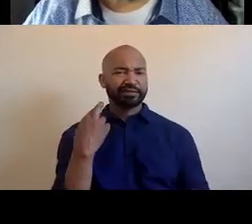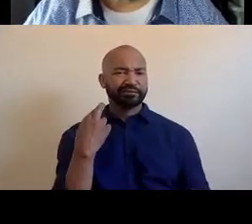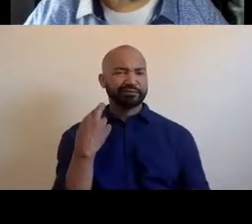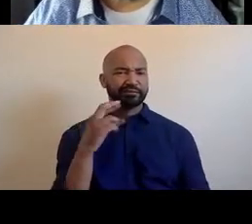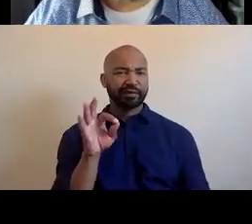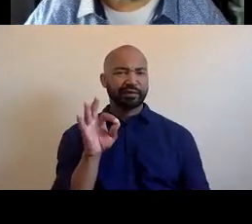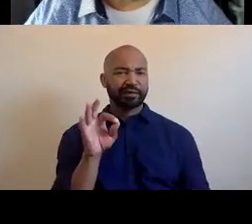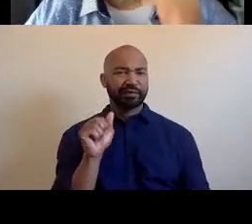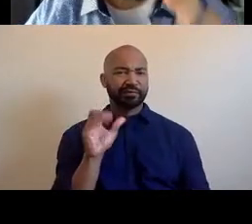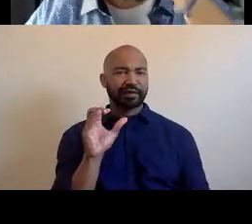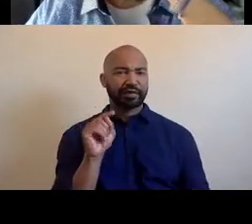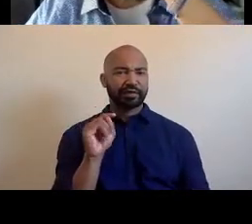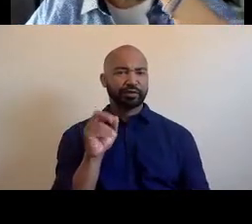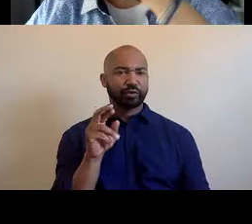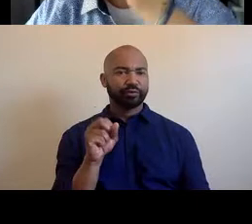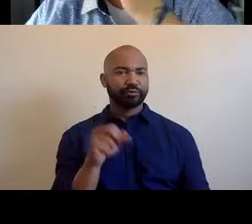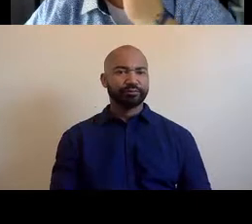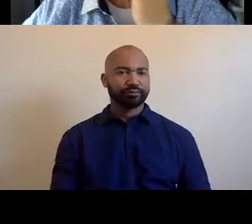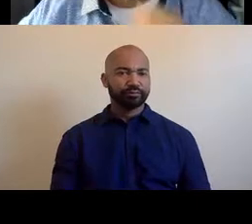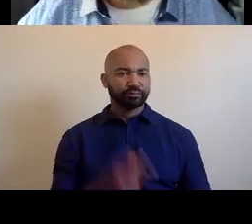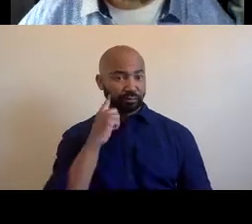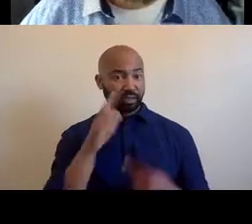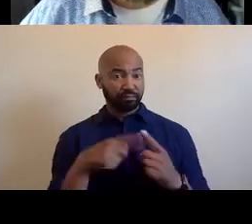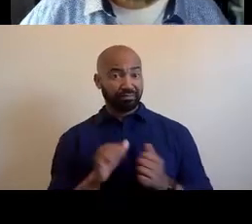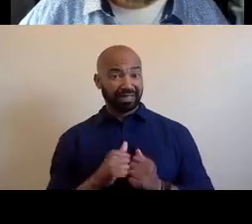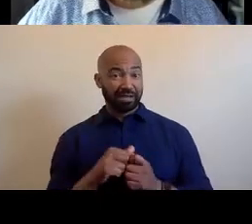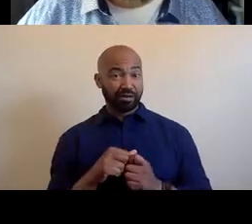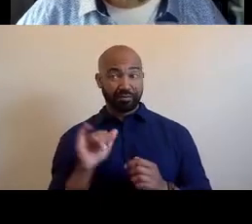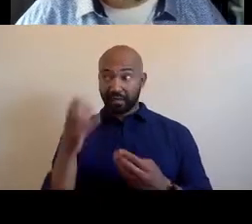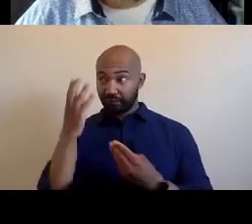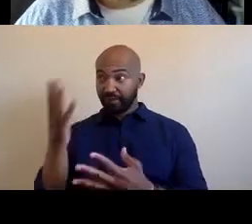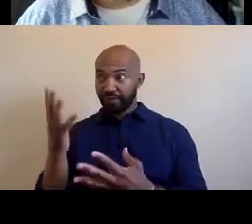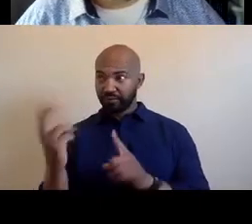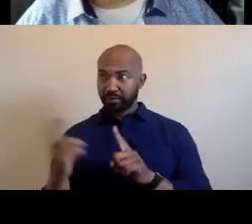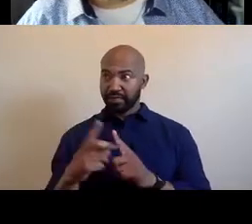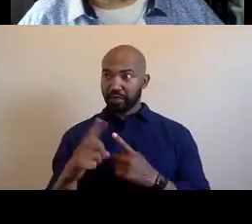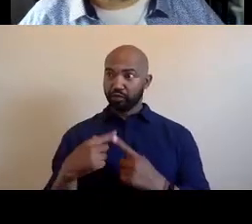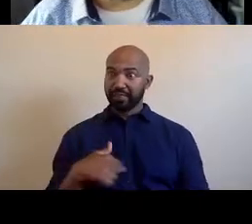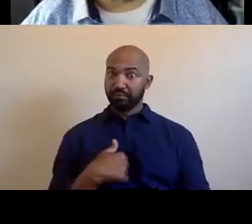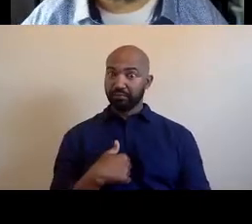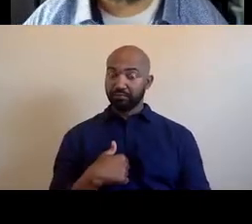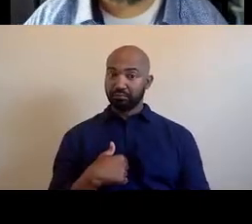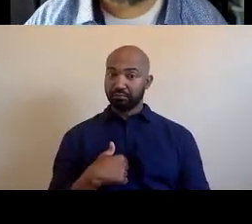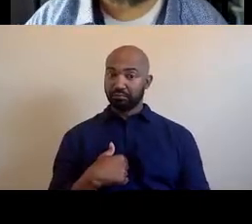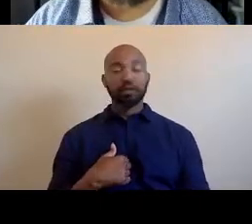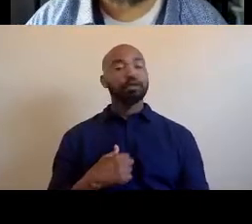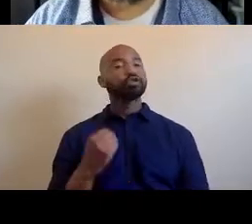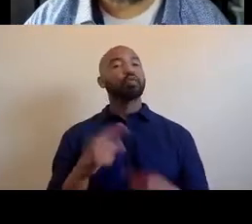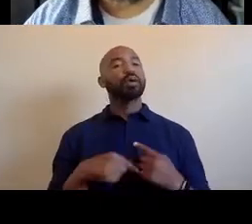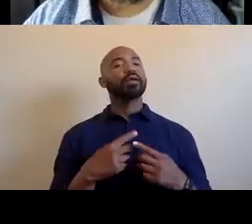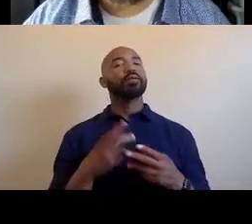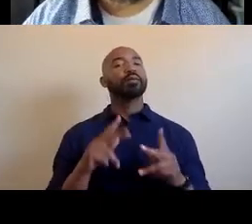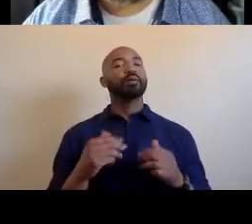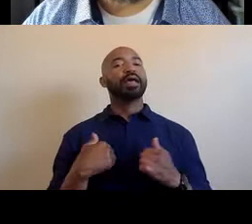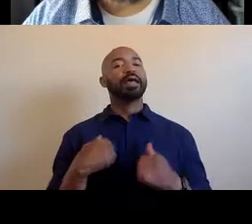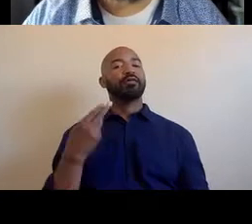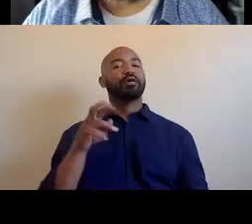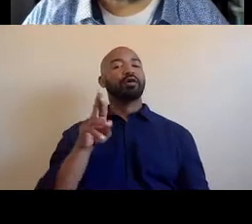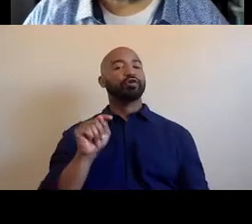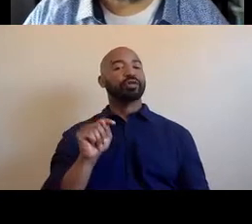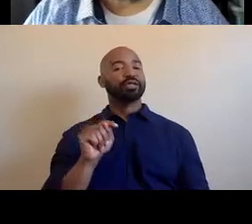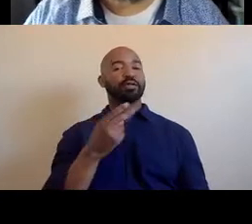information and kind of considering, how does that apply to me? When folks are on hormone replacement therapy, we know that there are